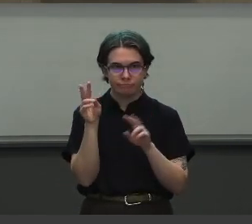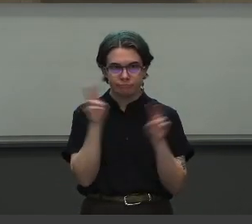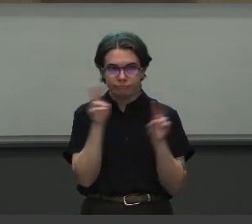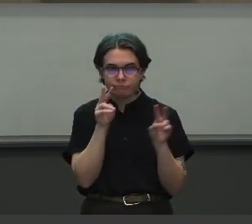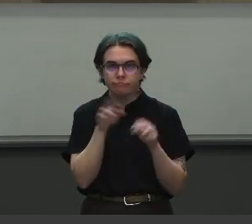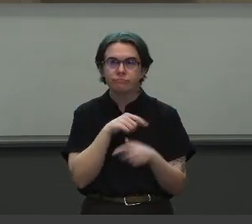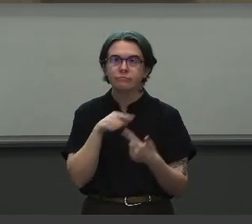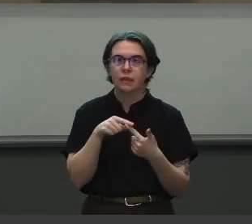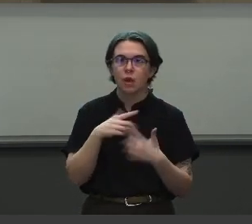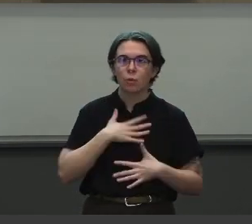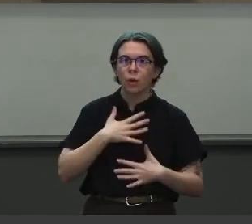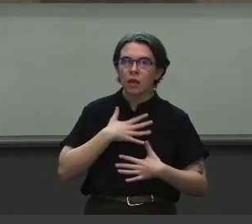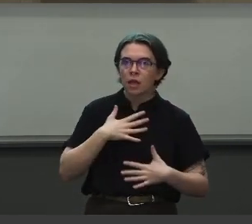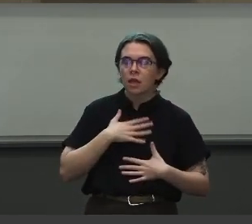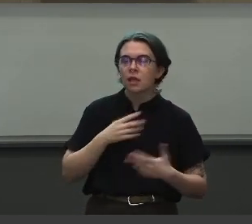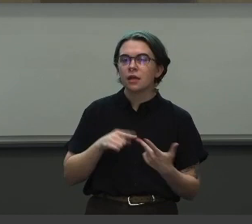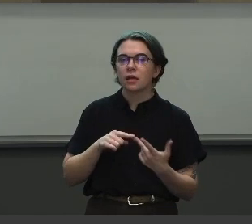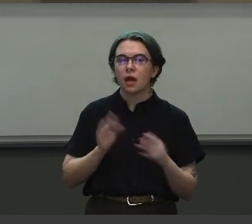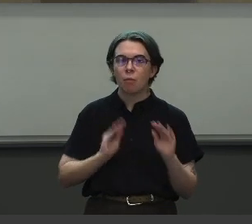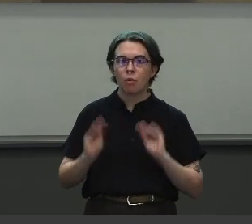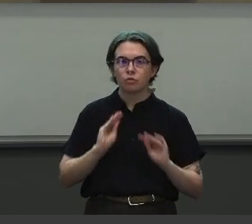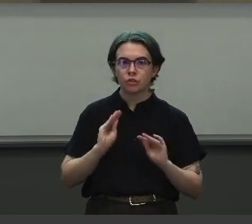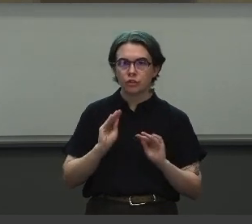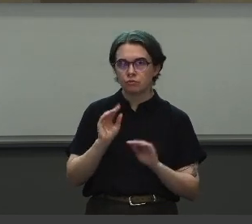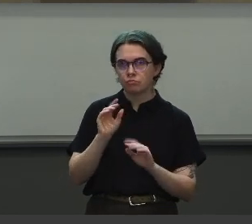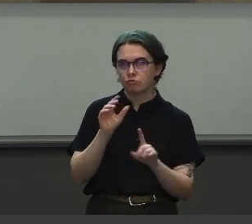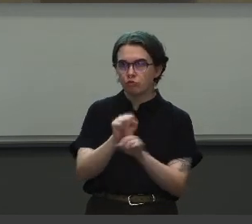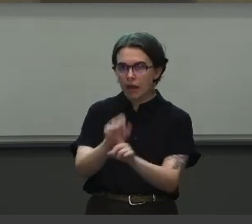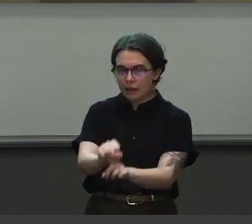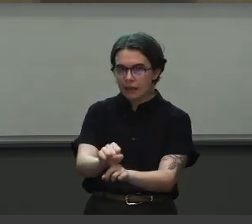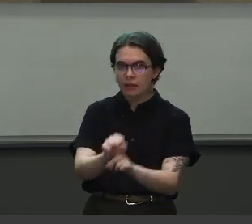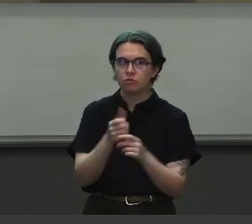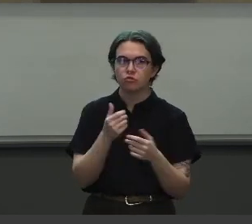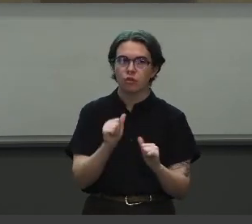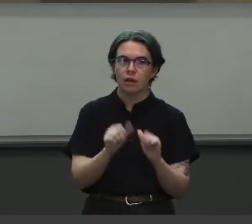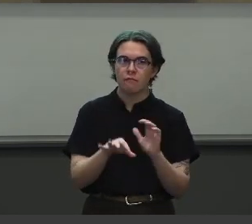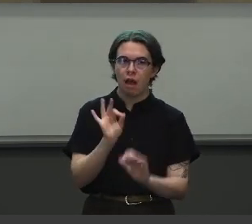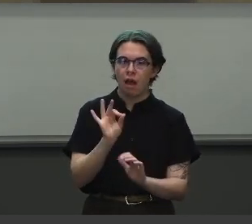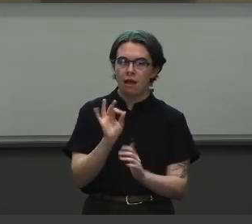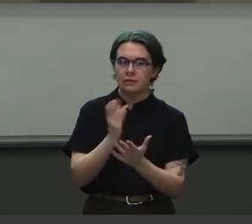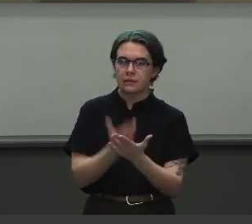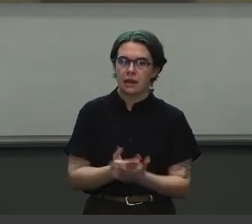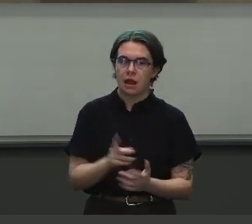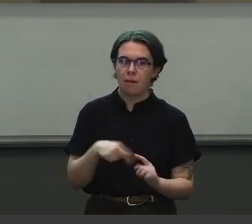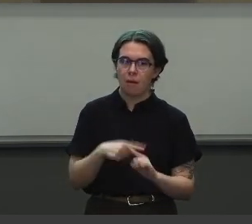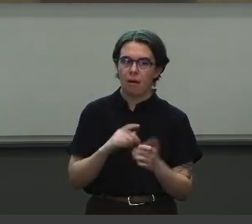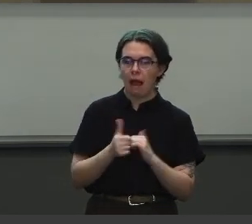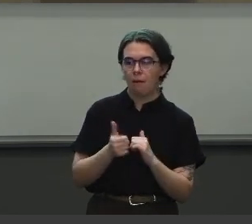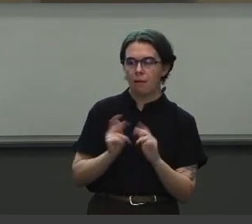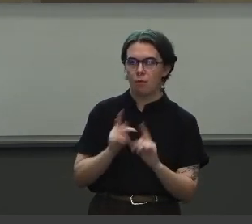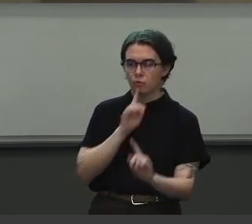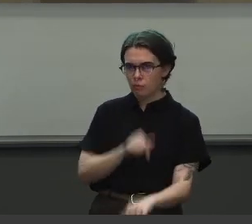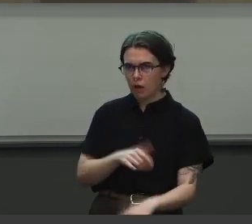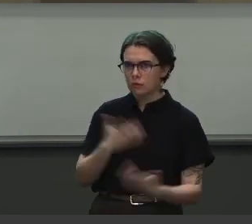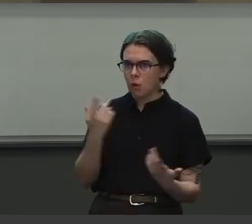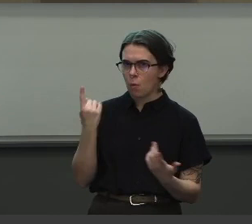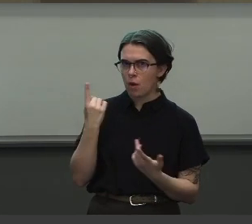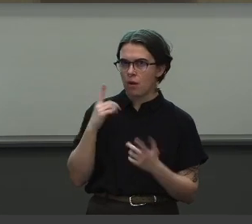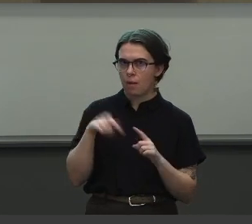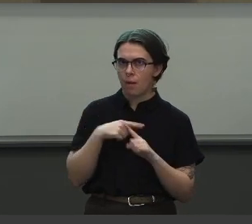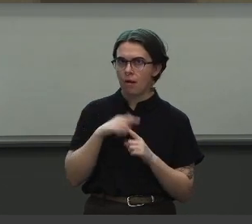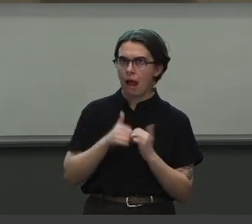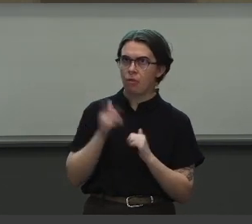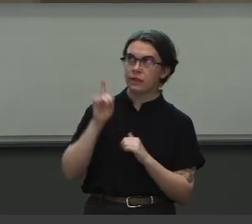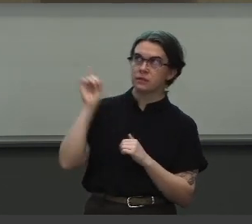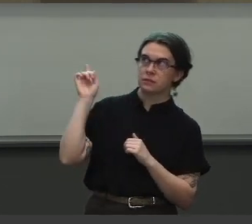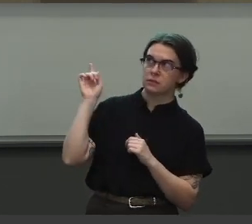motion tracking, to provide objective data. I just thought it'd be really interesting to add a data set like this to